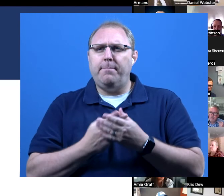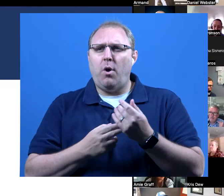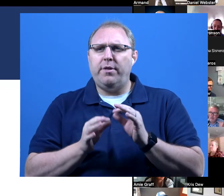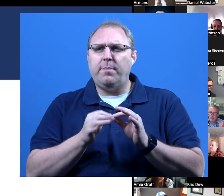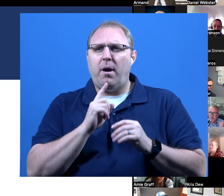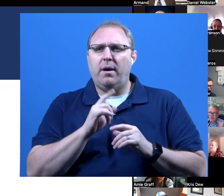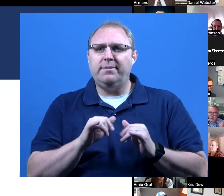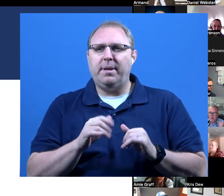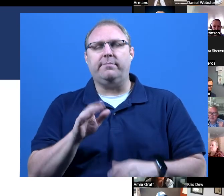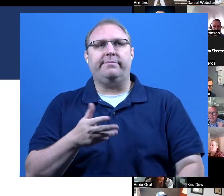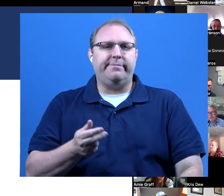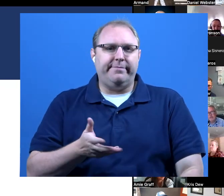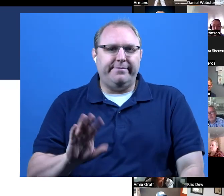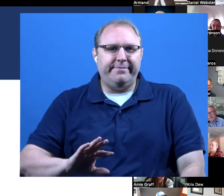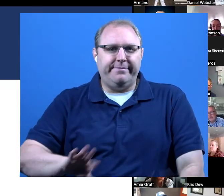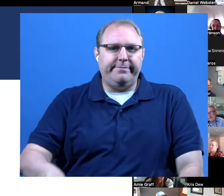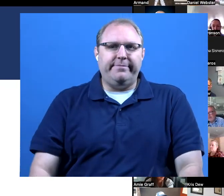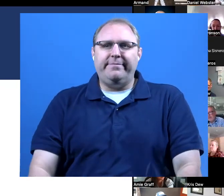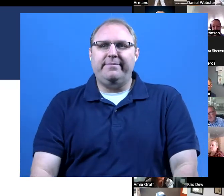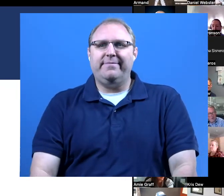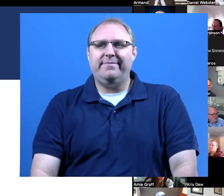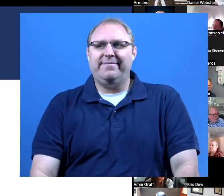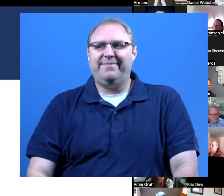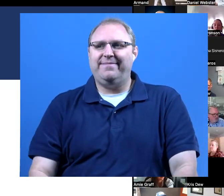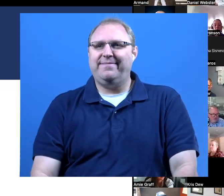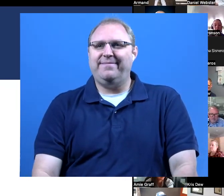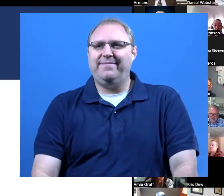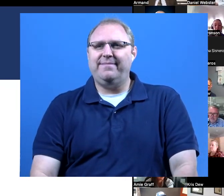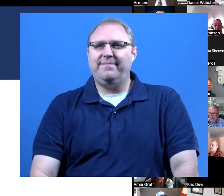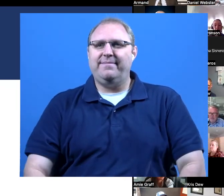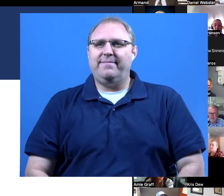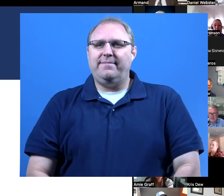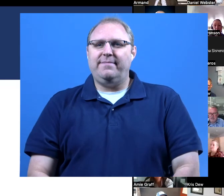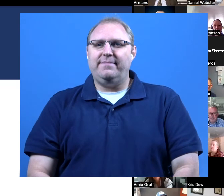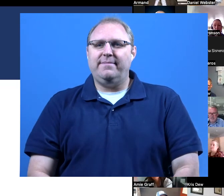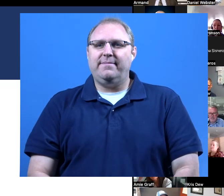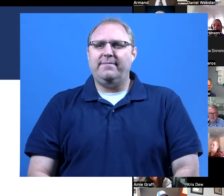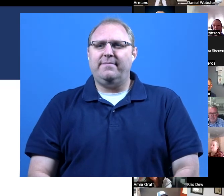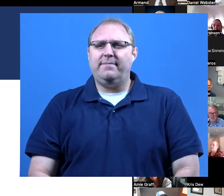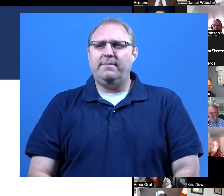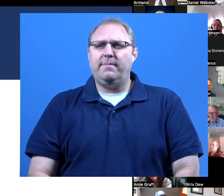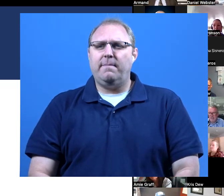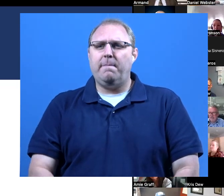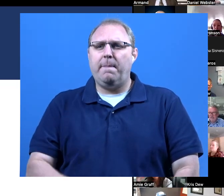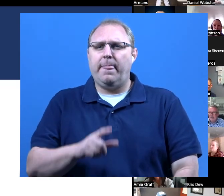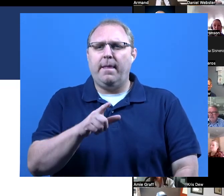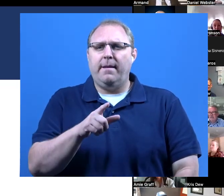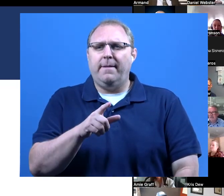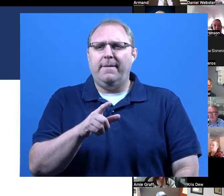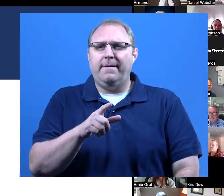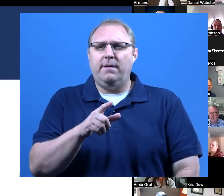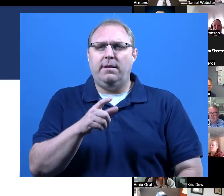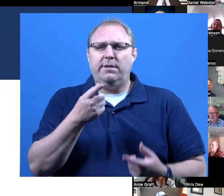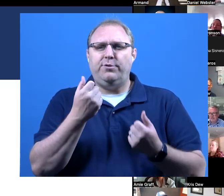this, a unique situation now with drug testing, and that's teleworkers. So can we drug test a teleworker? Well, the one